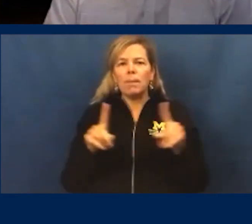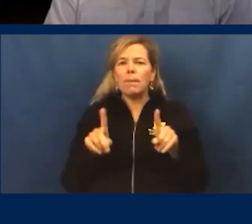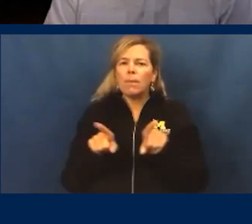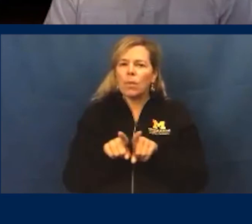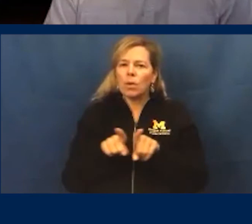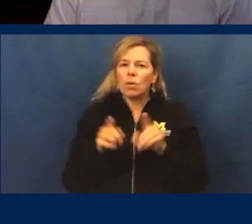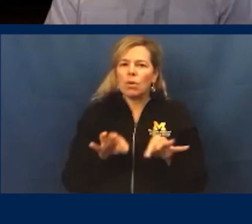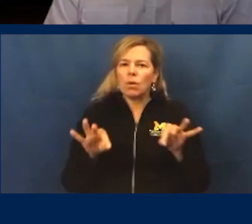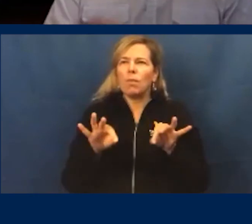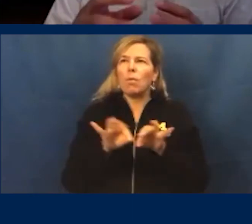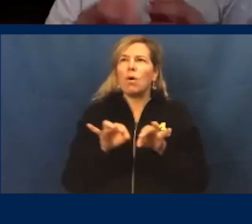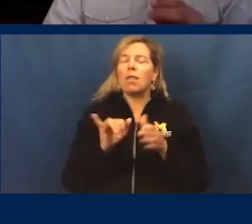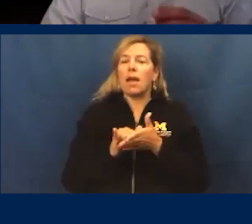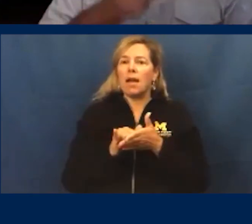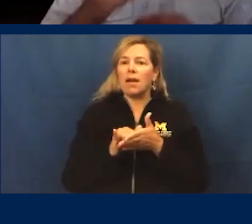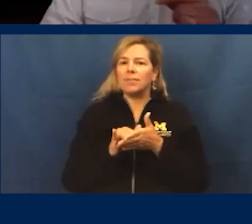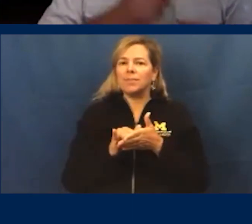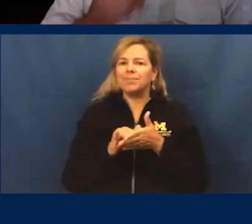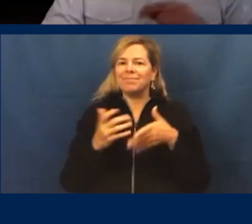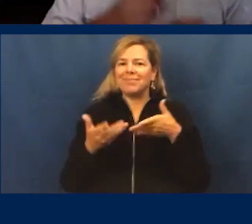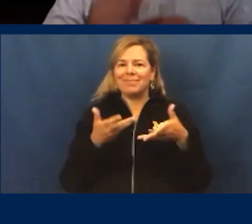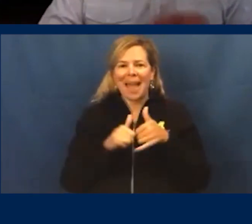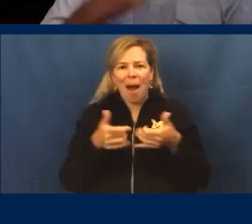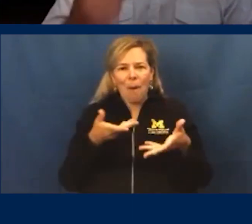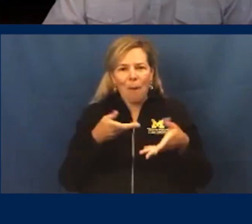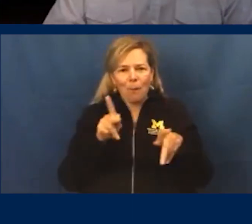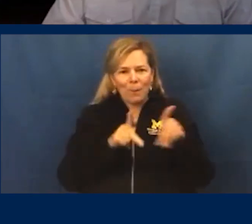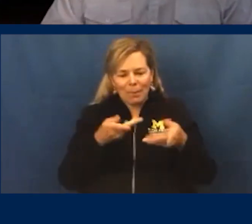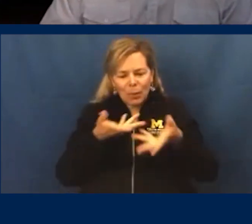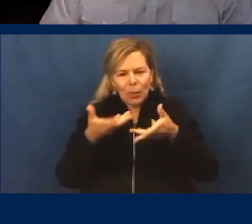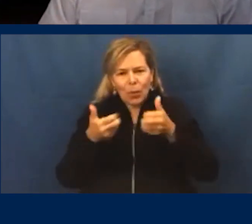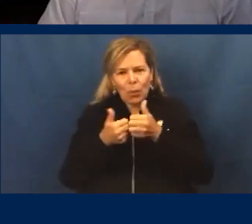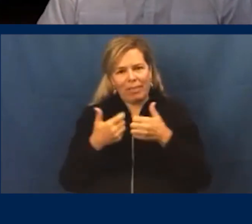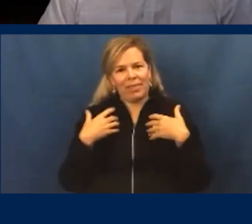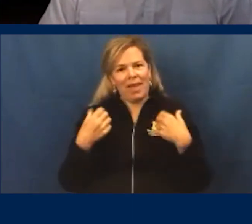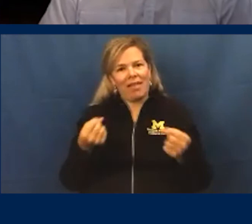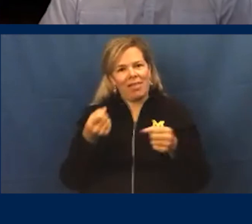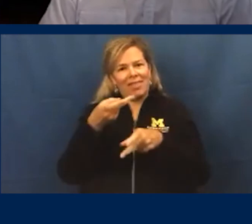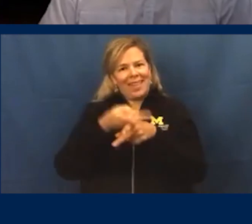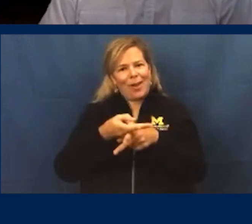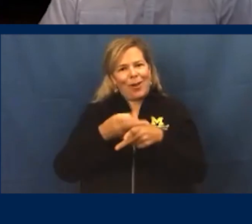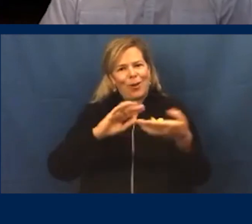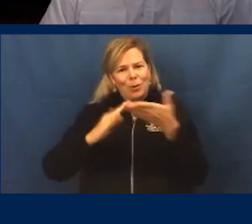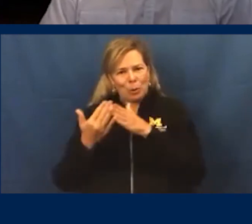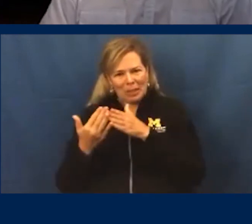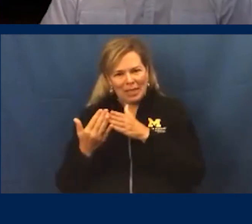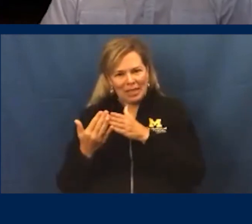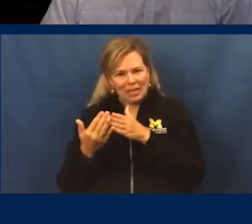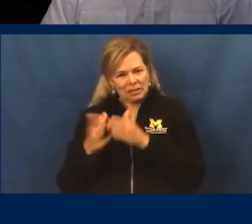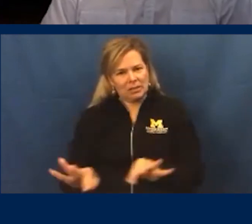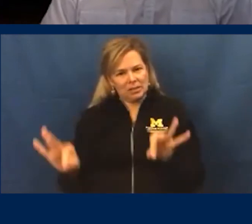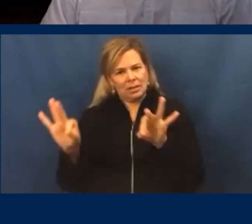that the way people are engaging with the healthcare community is important. And so we are